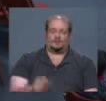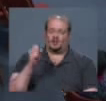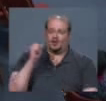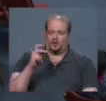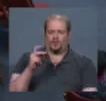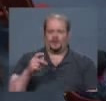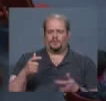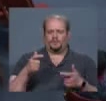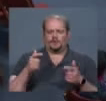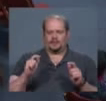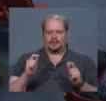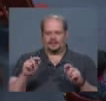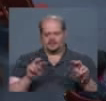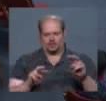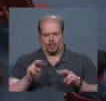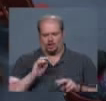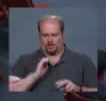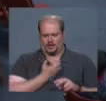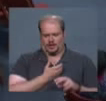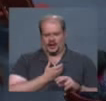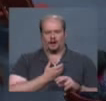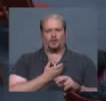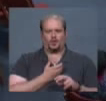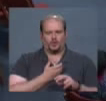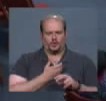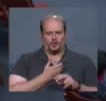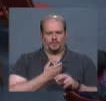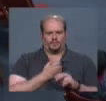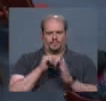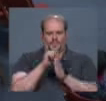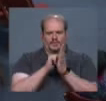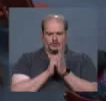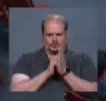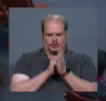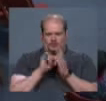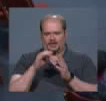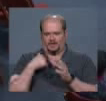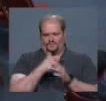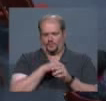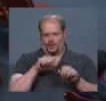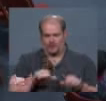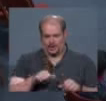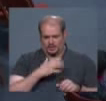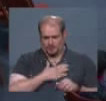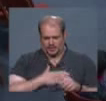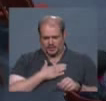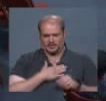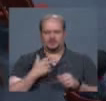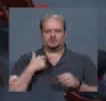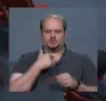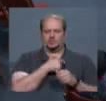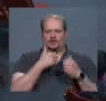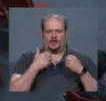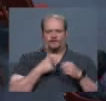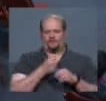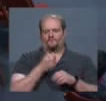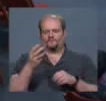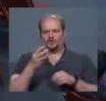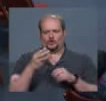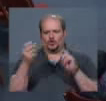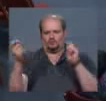Okay, let's take a look at our agenda, if we could, please. We've got a couple